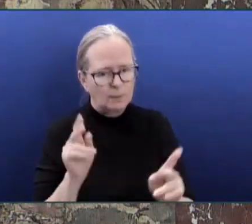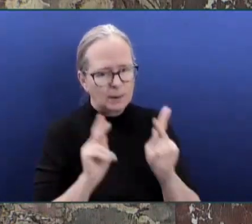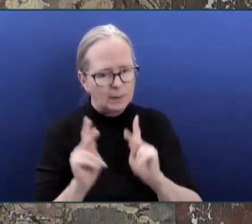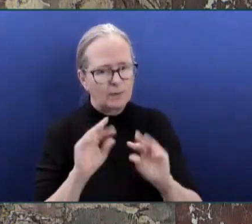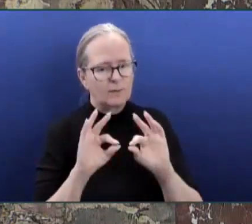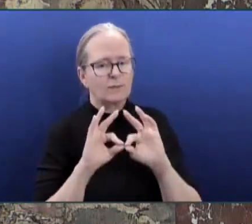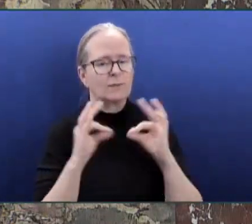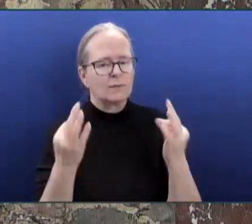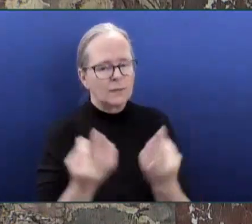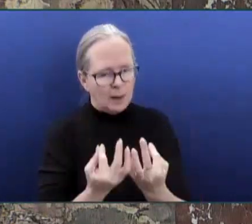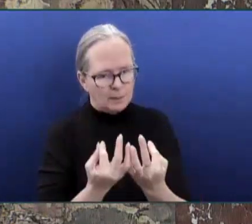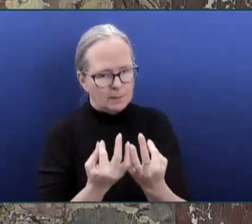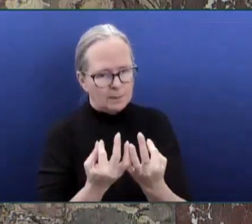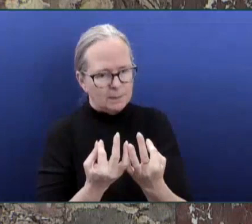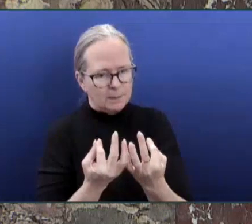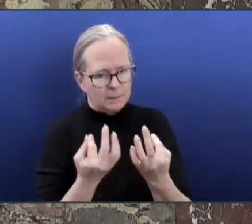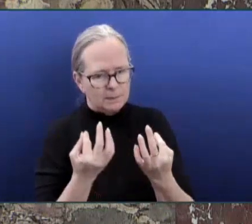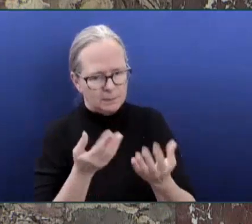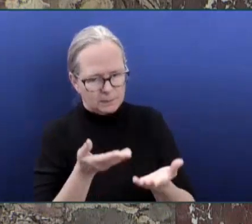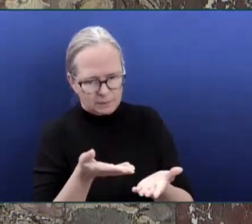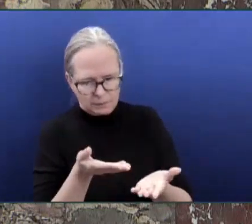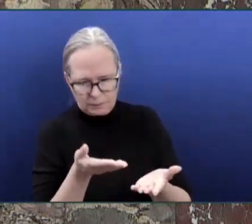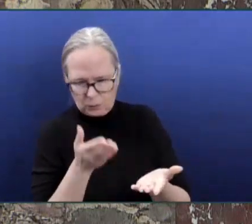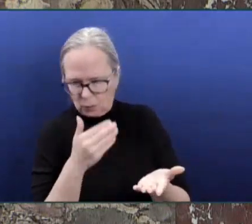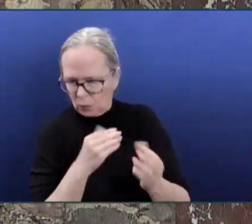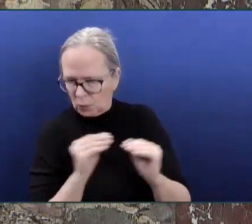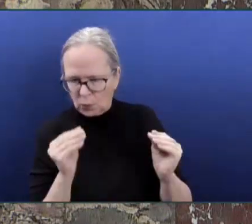would not have homes. And that